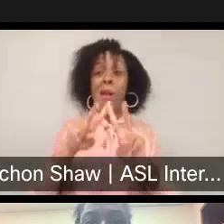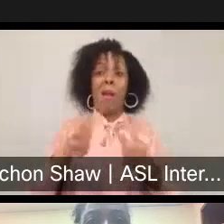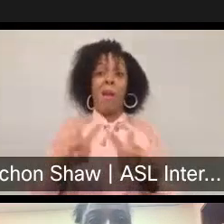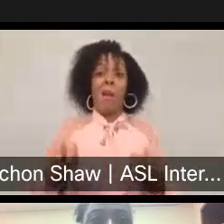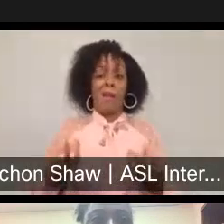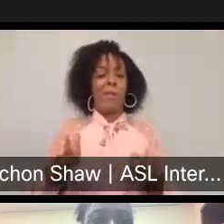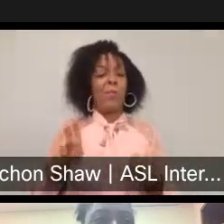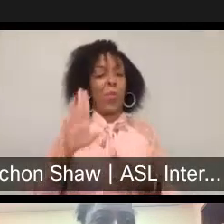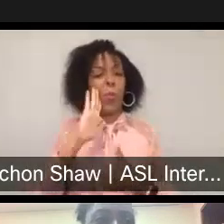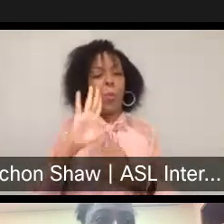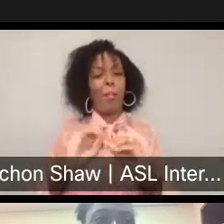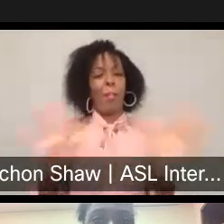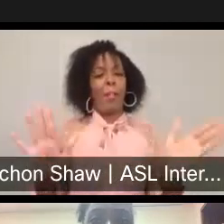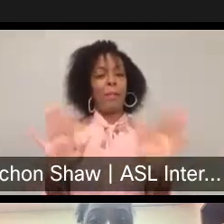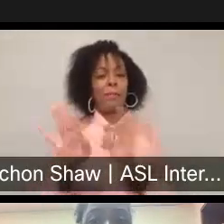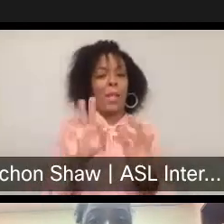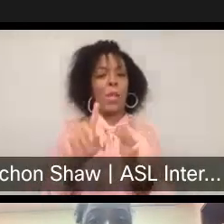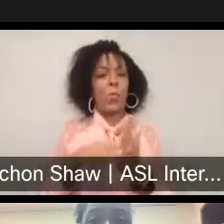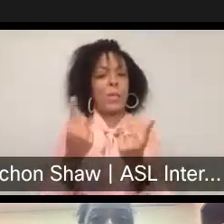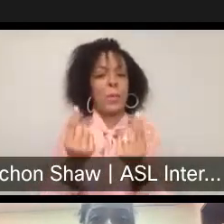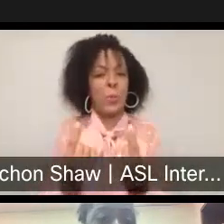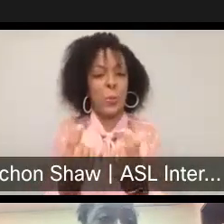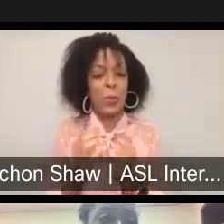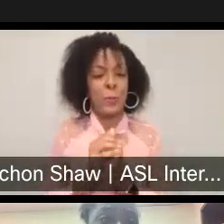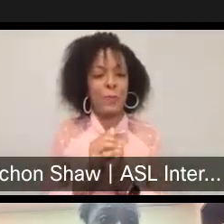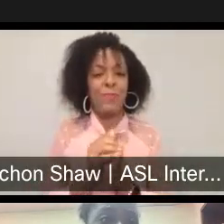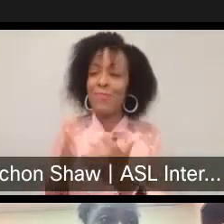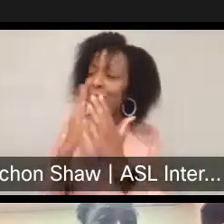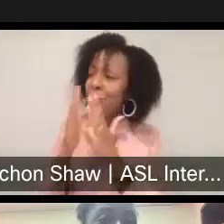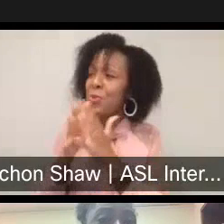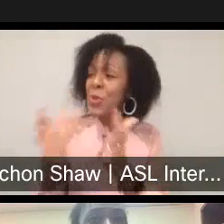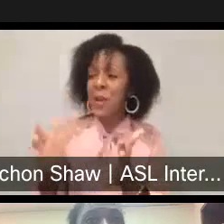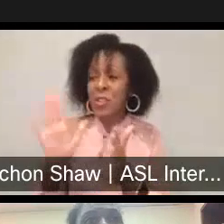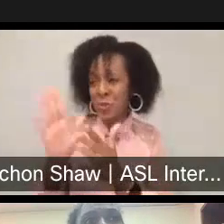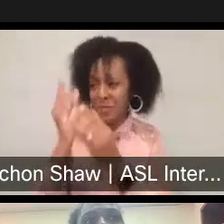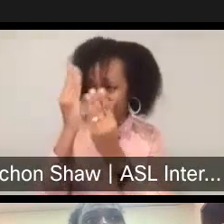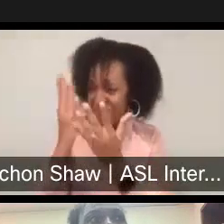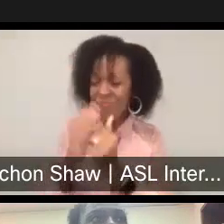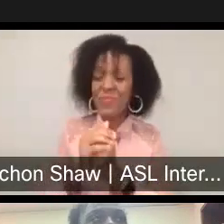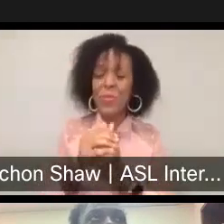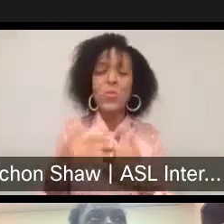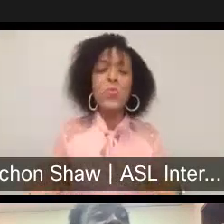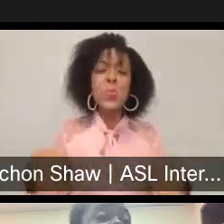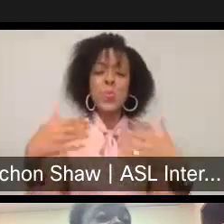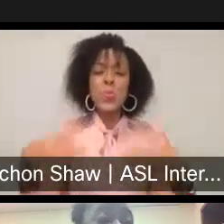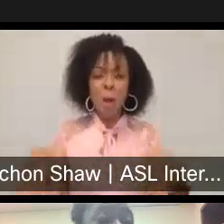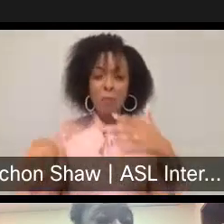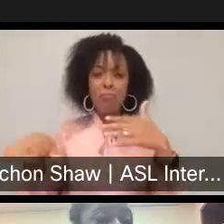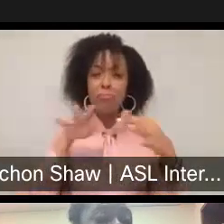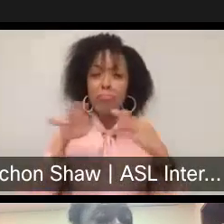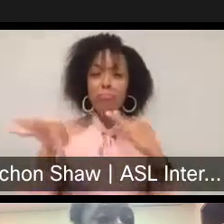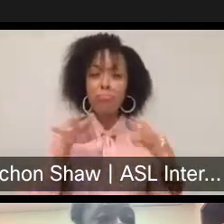And thank you so much for that information. This has been very, very informative about and